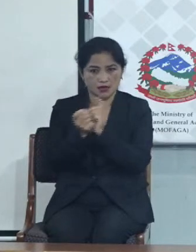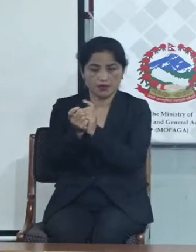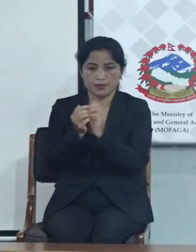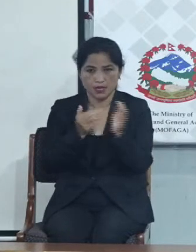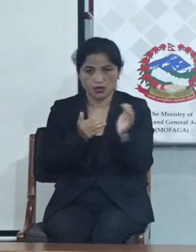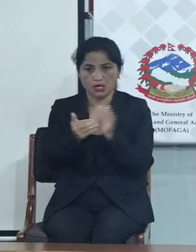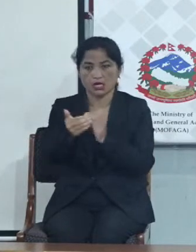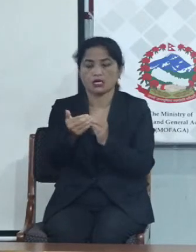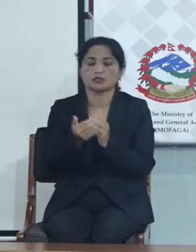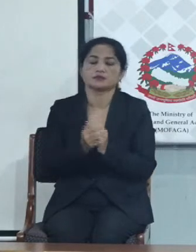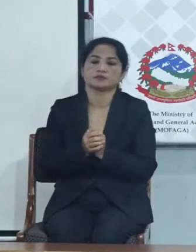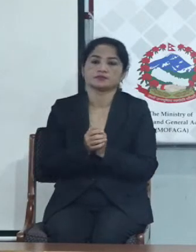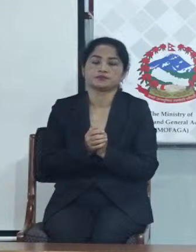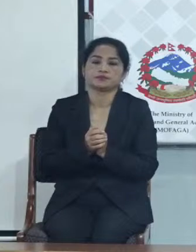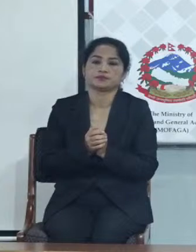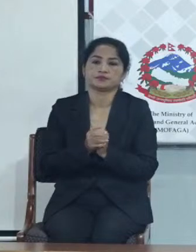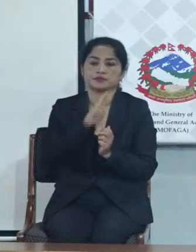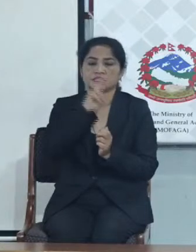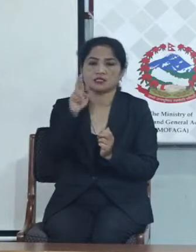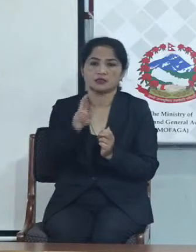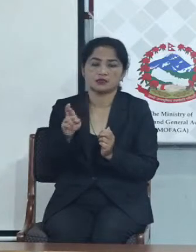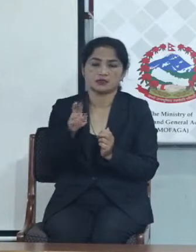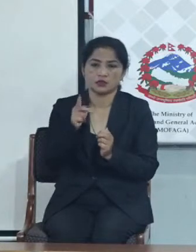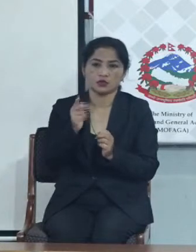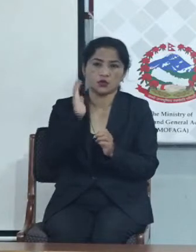running through the presentation,